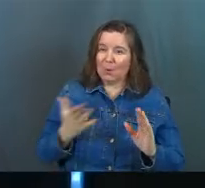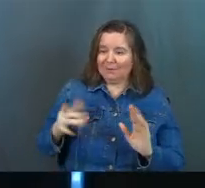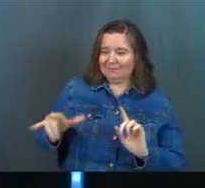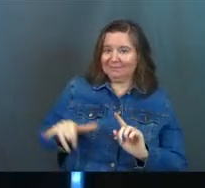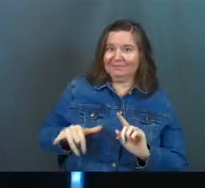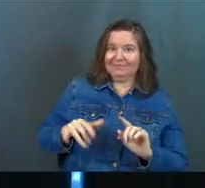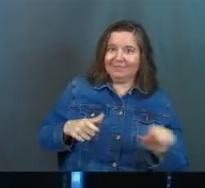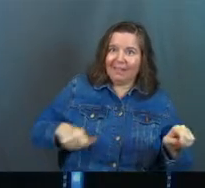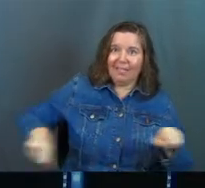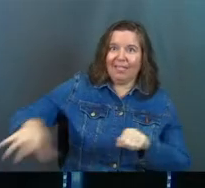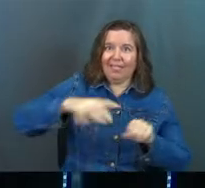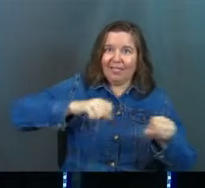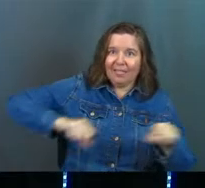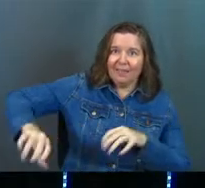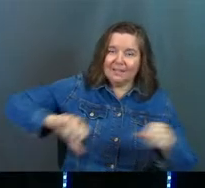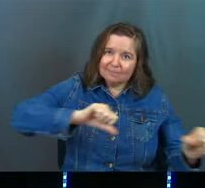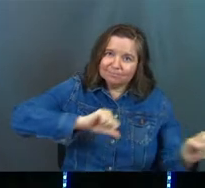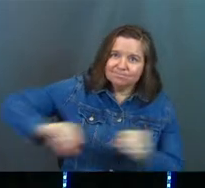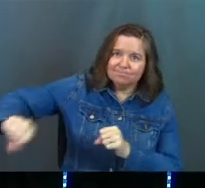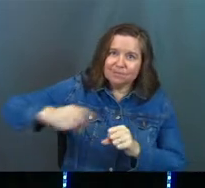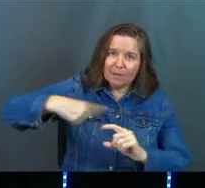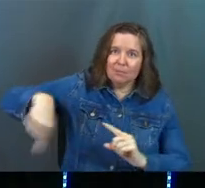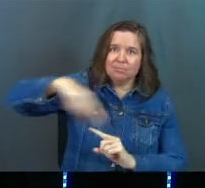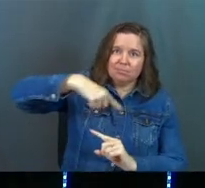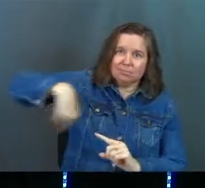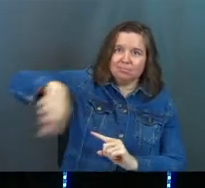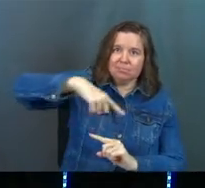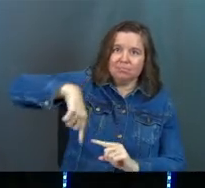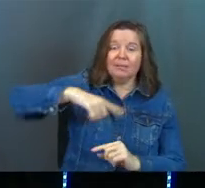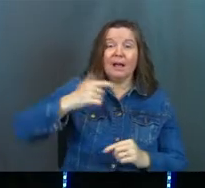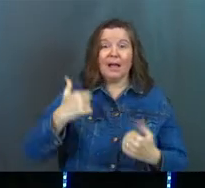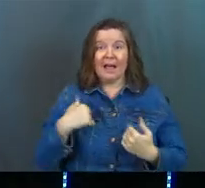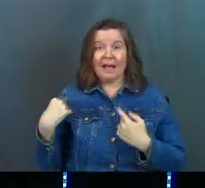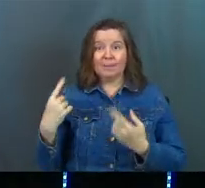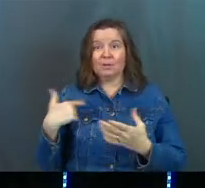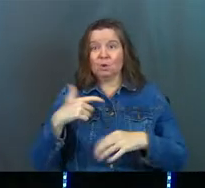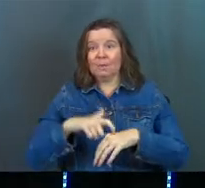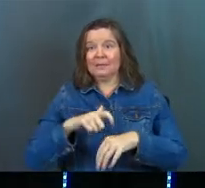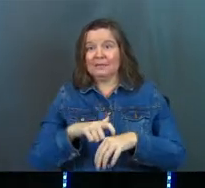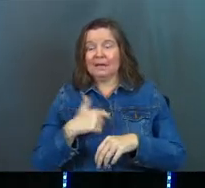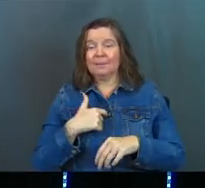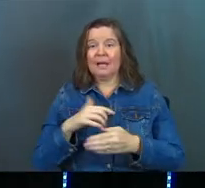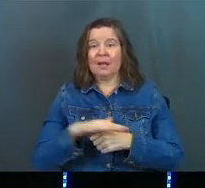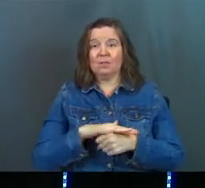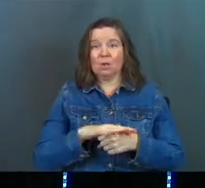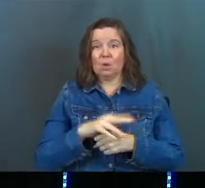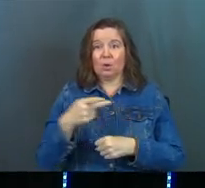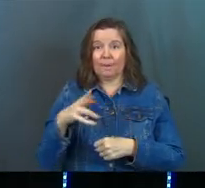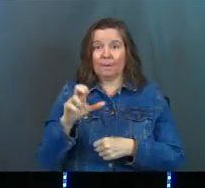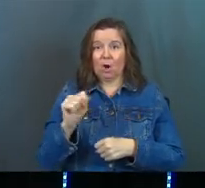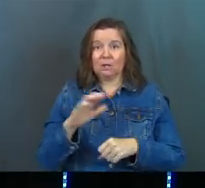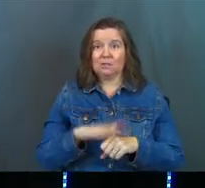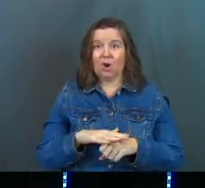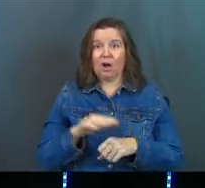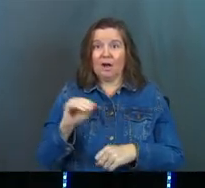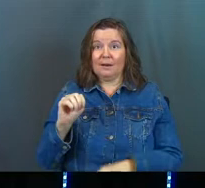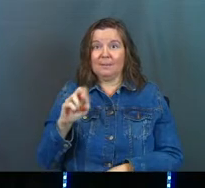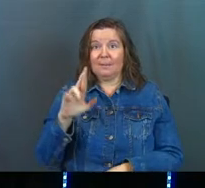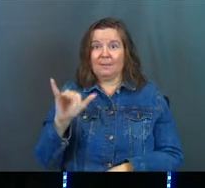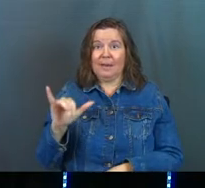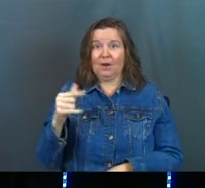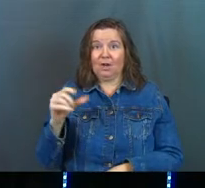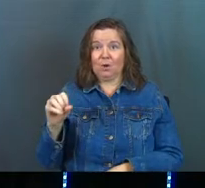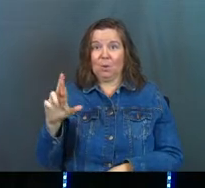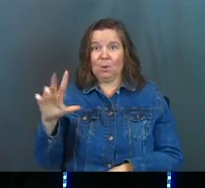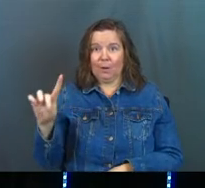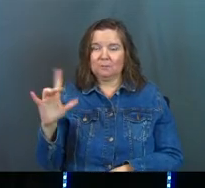right here on your screens. It's an antique, if you will. Like, I spent so much time in the local parks on a merry-go-round.